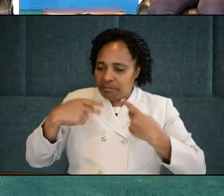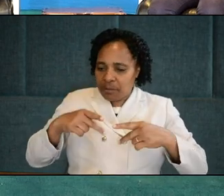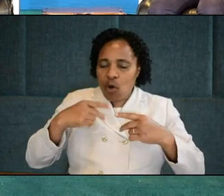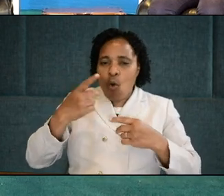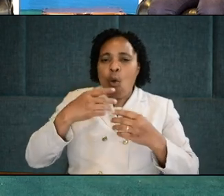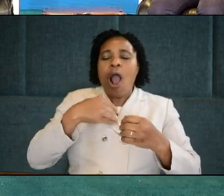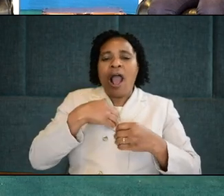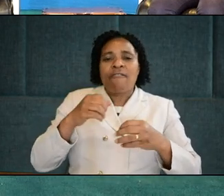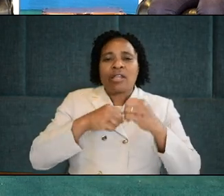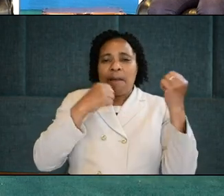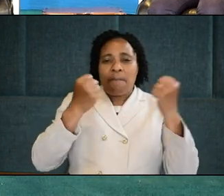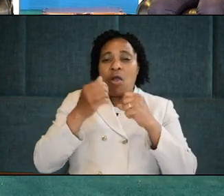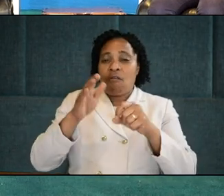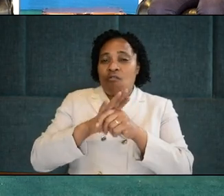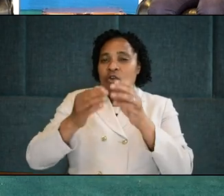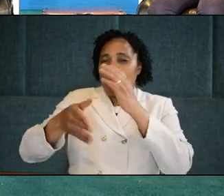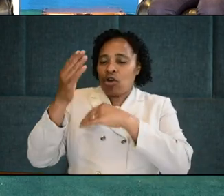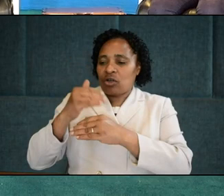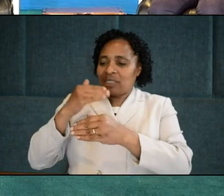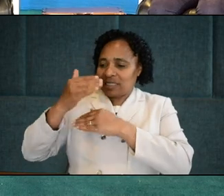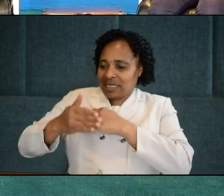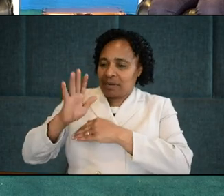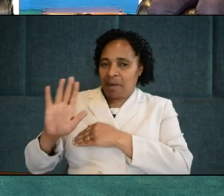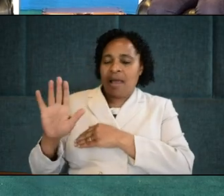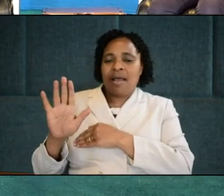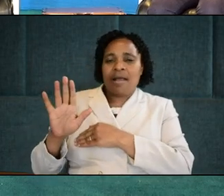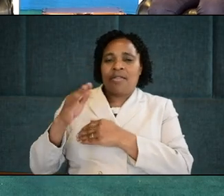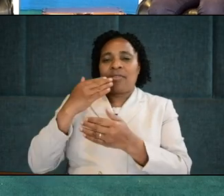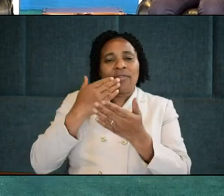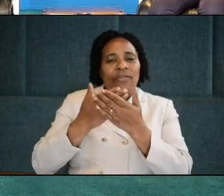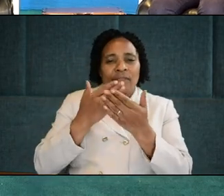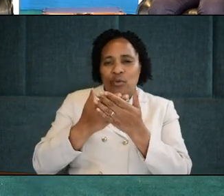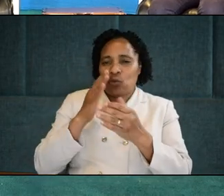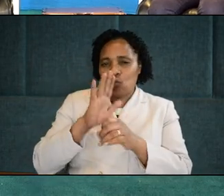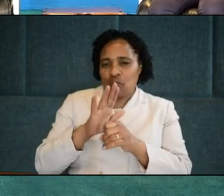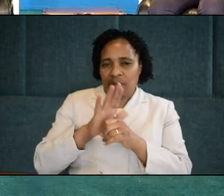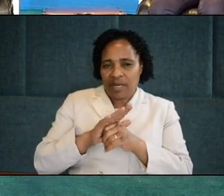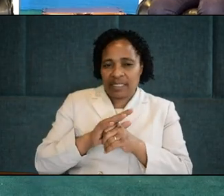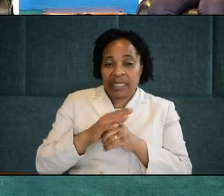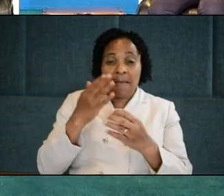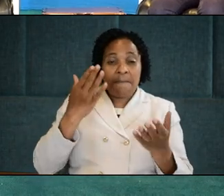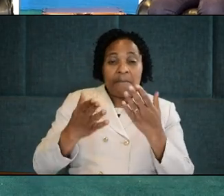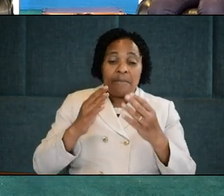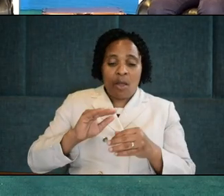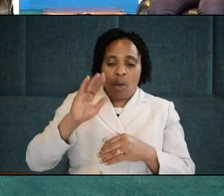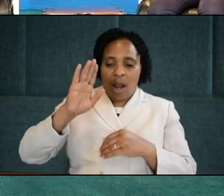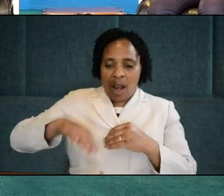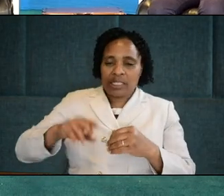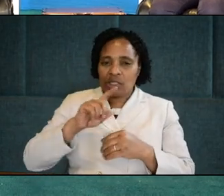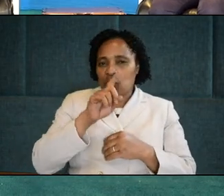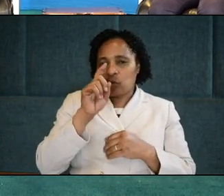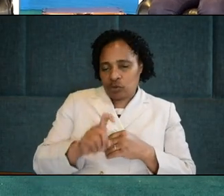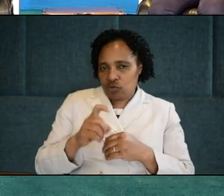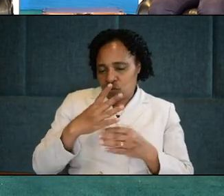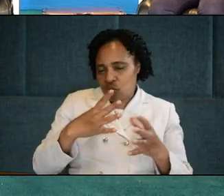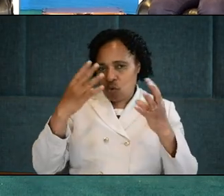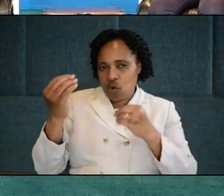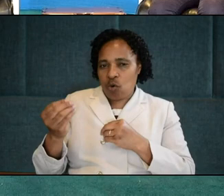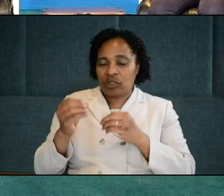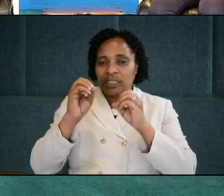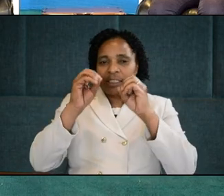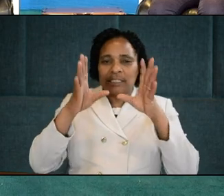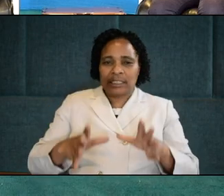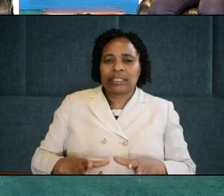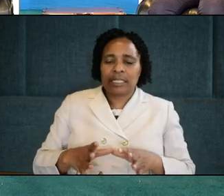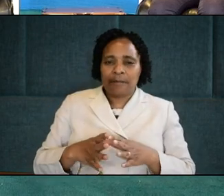very powerful God on their side. Thank you so much. Very true, very true. Now maybe our last question can go to the